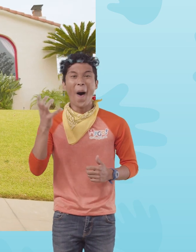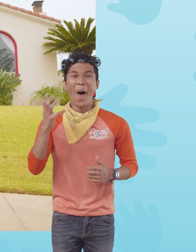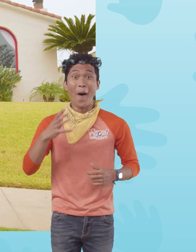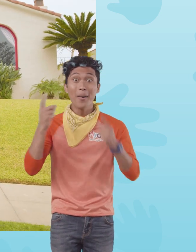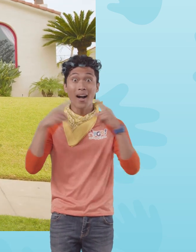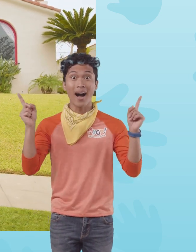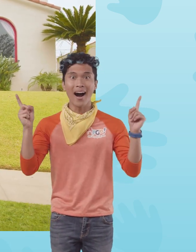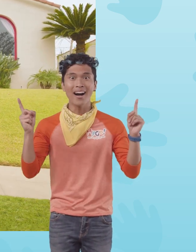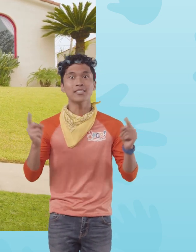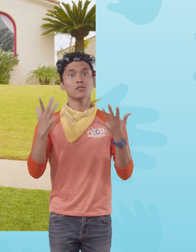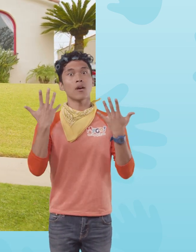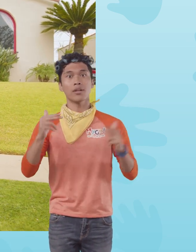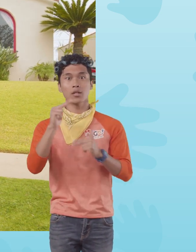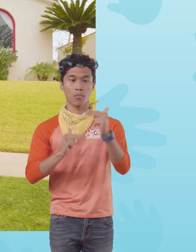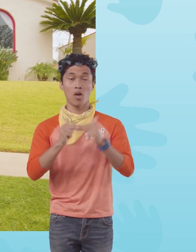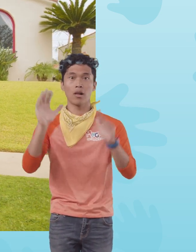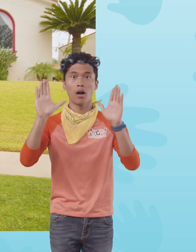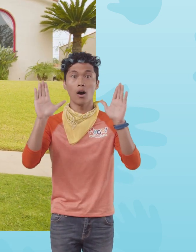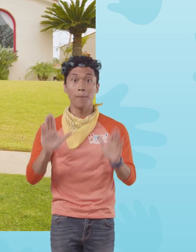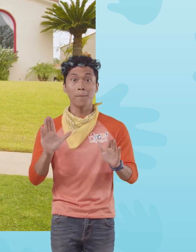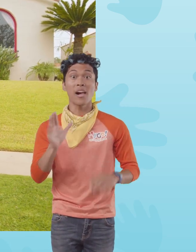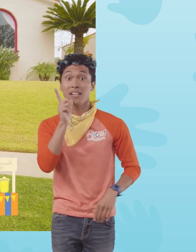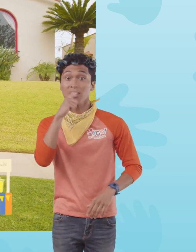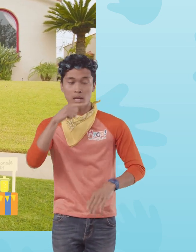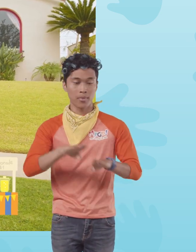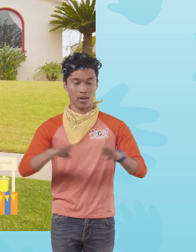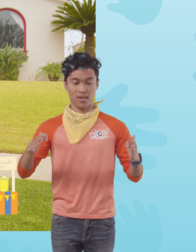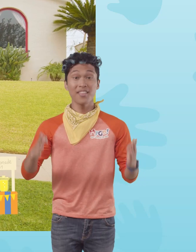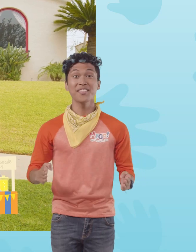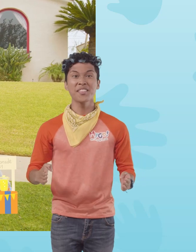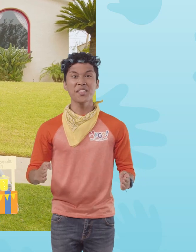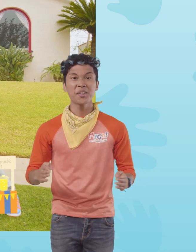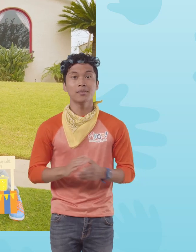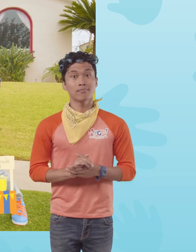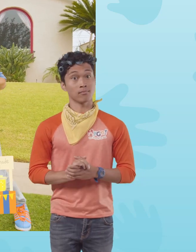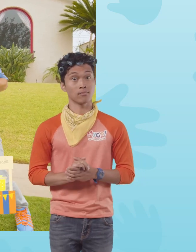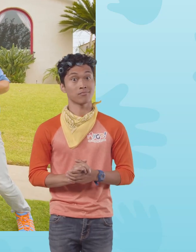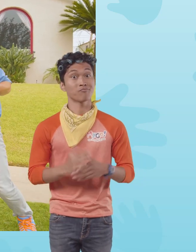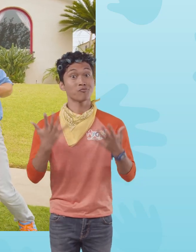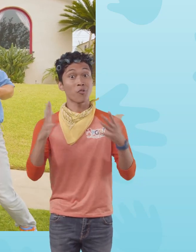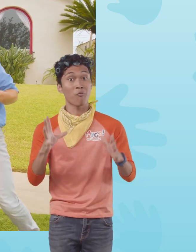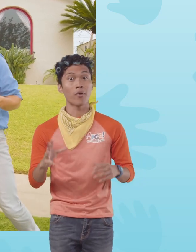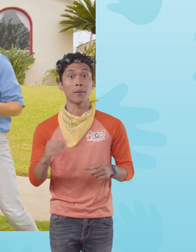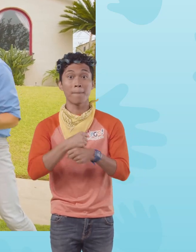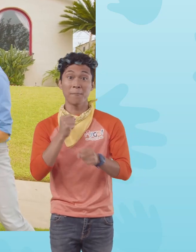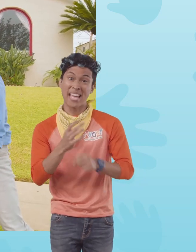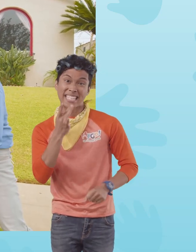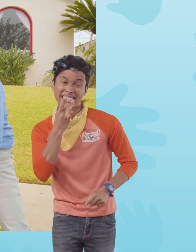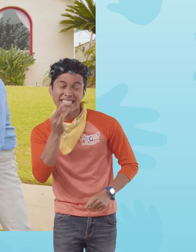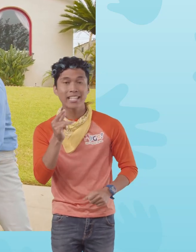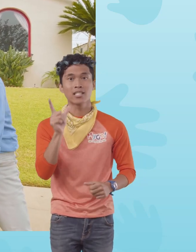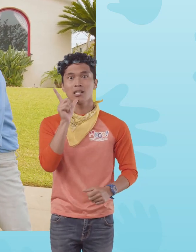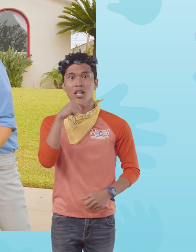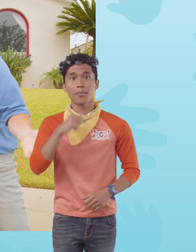Whoa, we did it. We built this amazing lemonade stand. We made some tasty lemonade. Yeah,